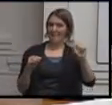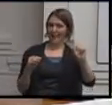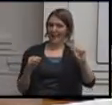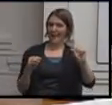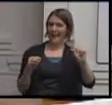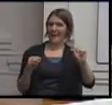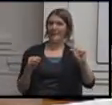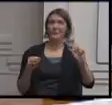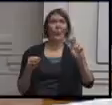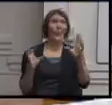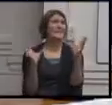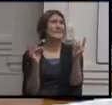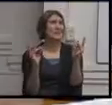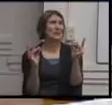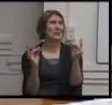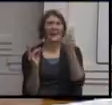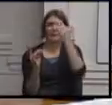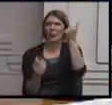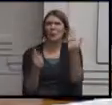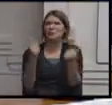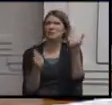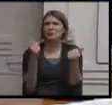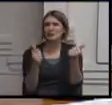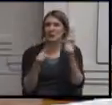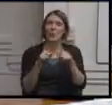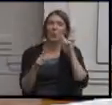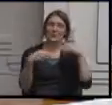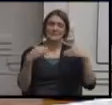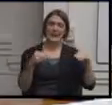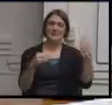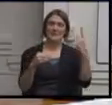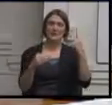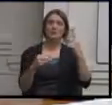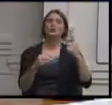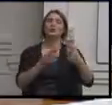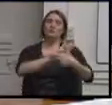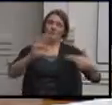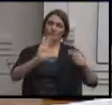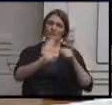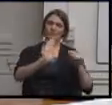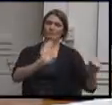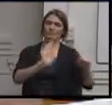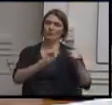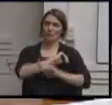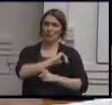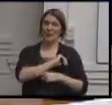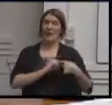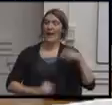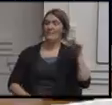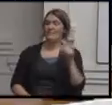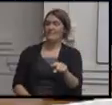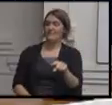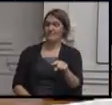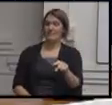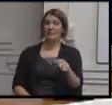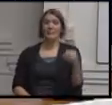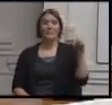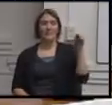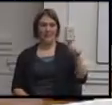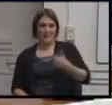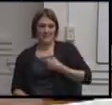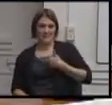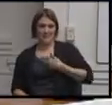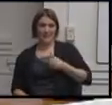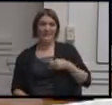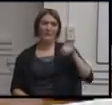garbage bags or stickers or however we're going to work that system so that people are paying for